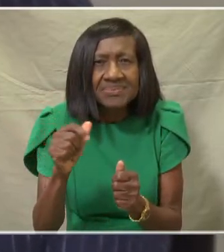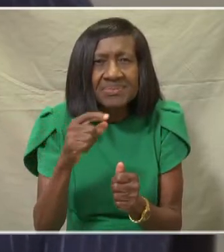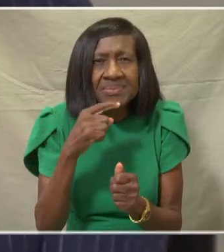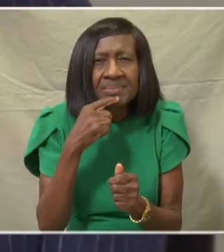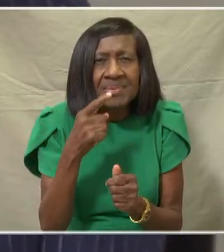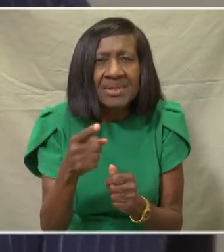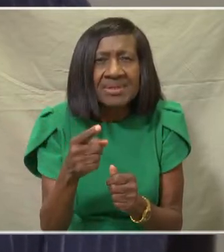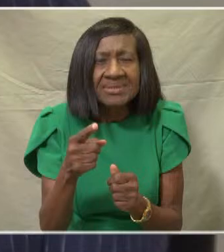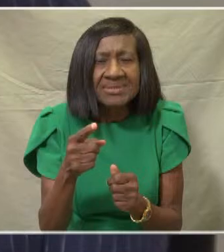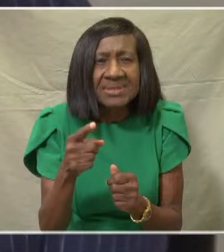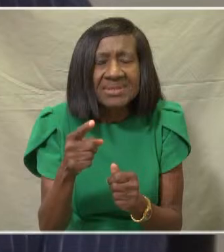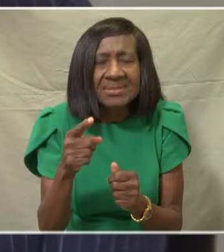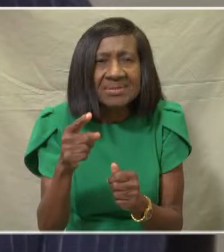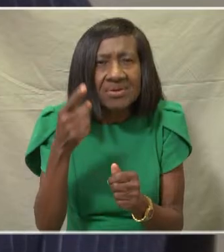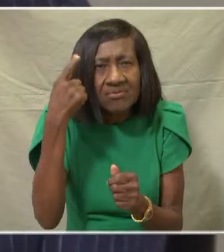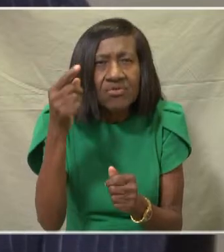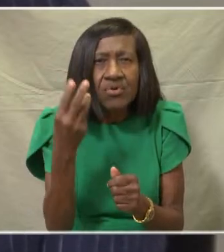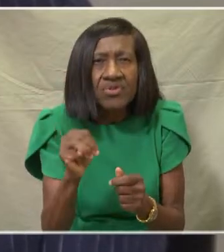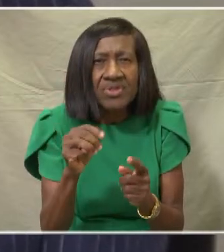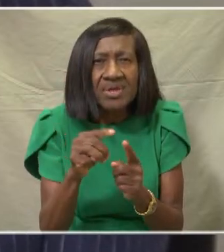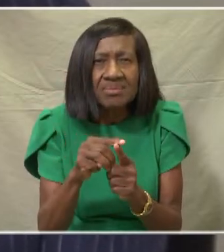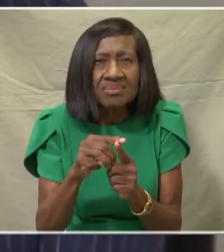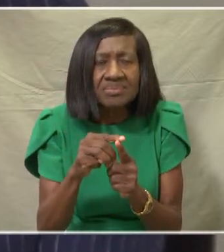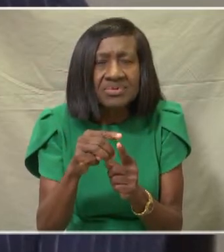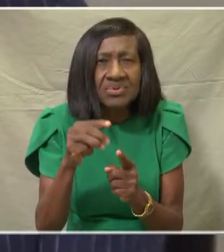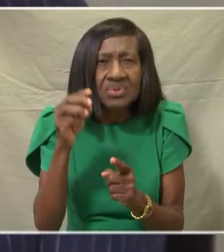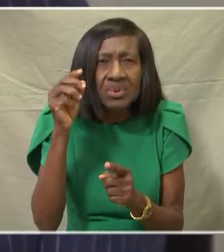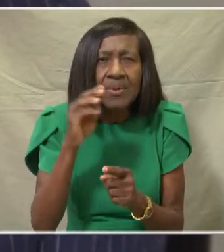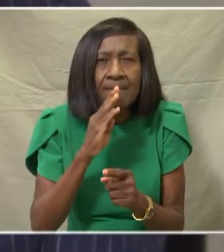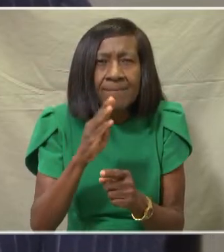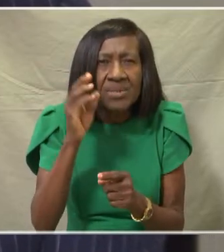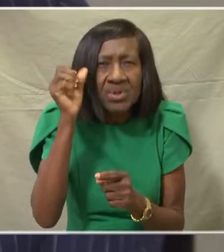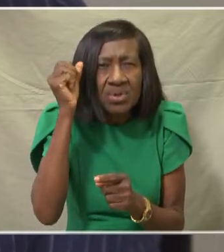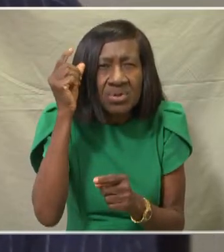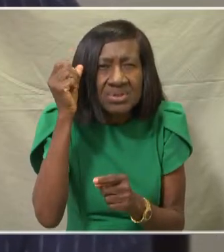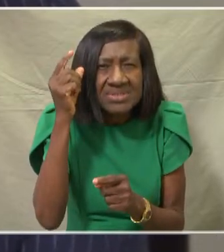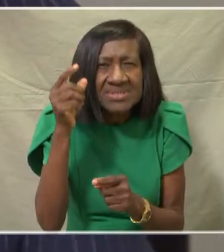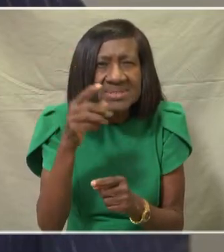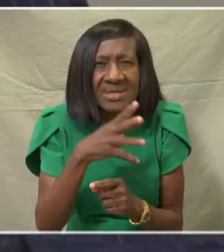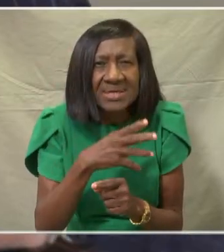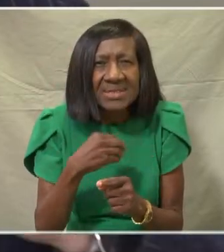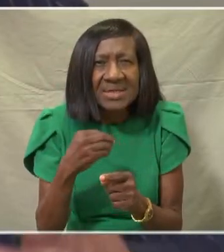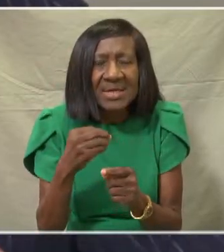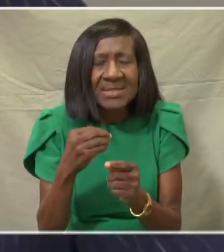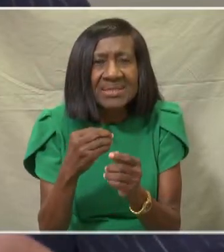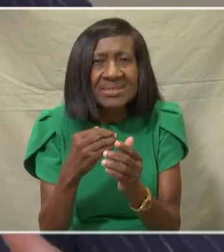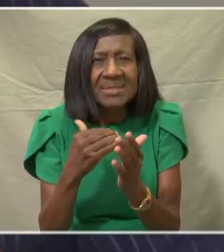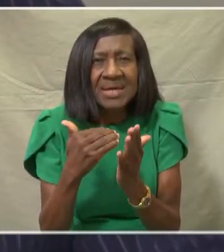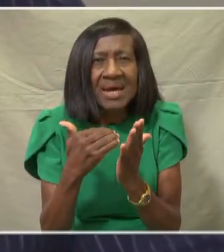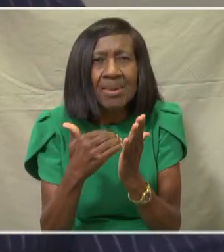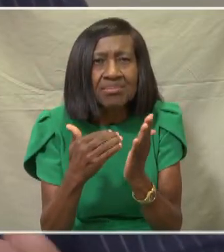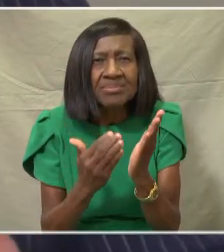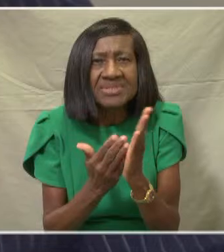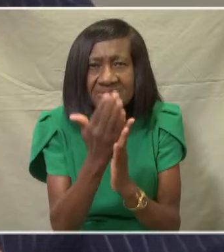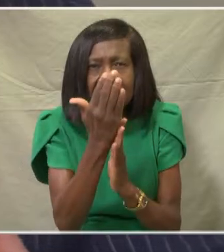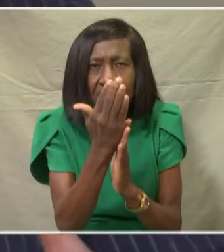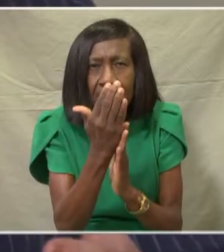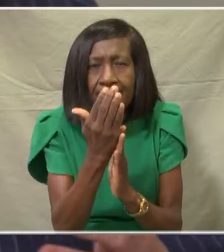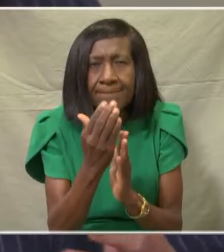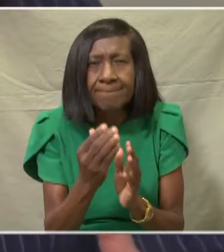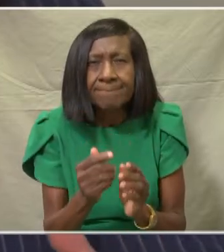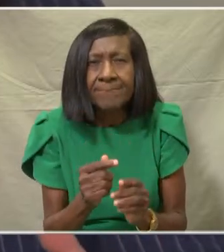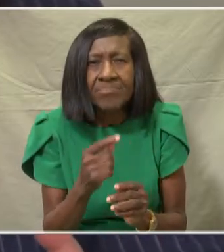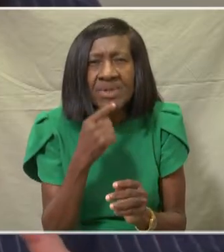being understood, being developed. It's really evolving in recent years. So what we all globally thought